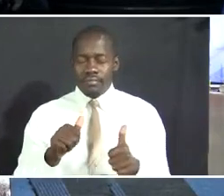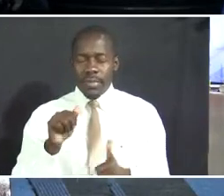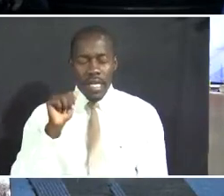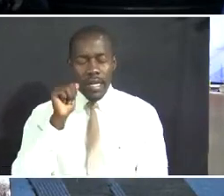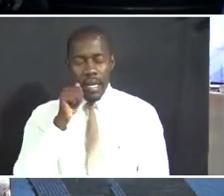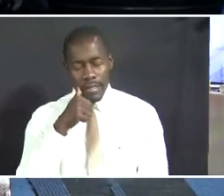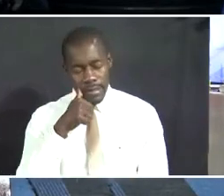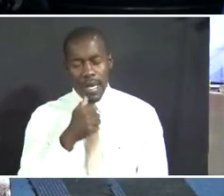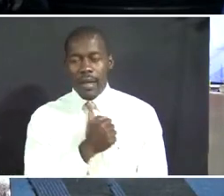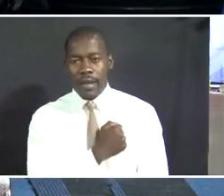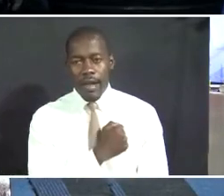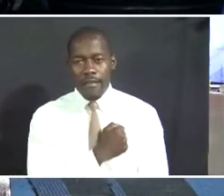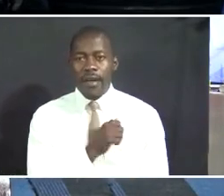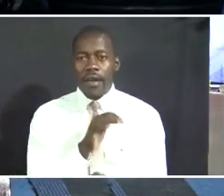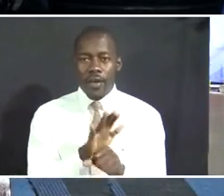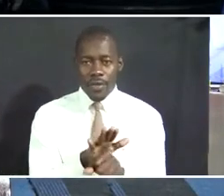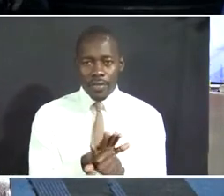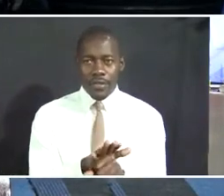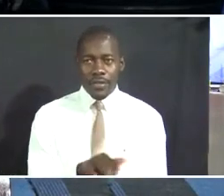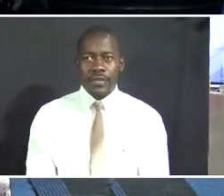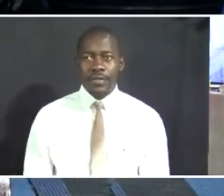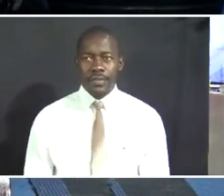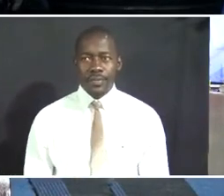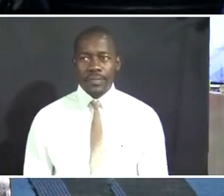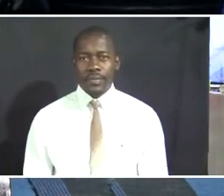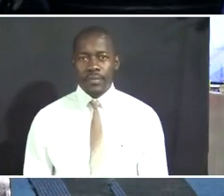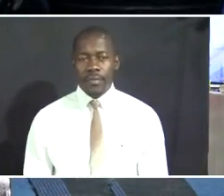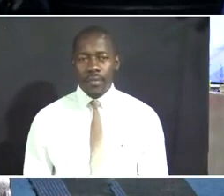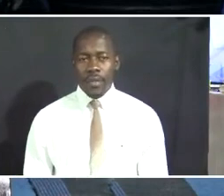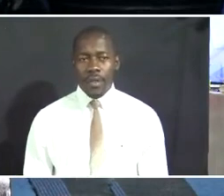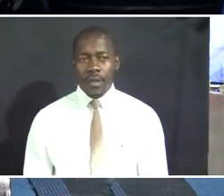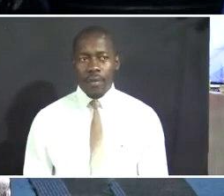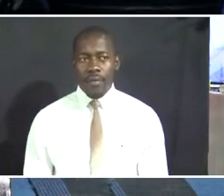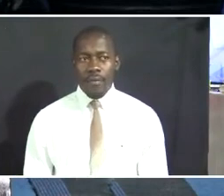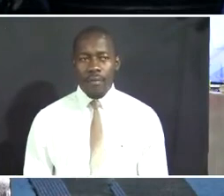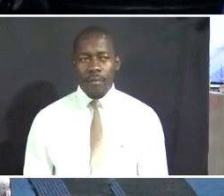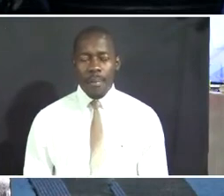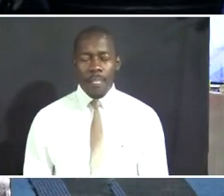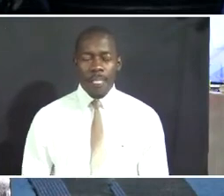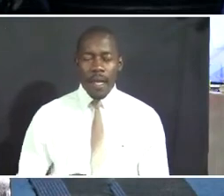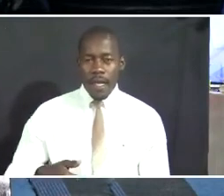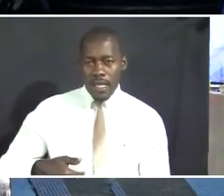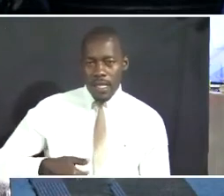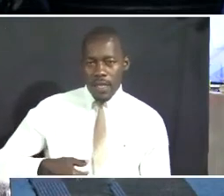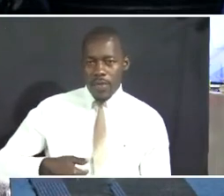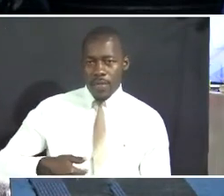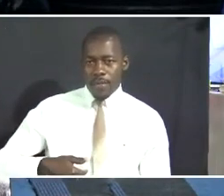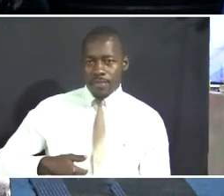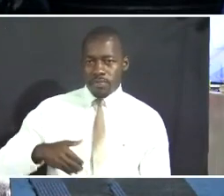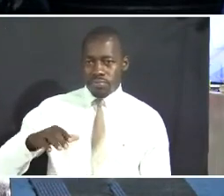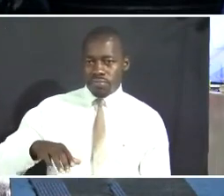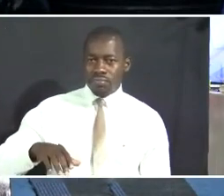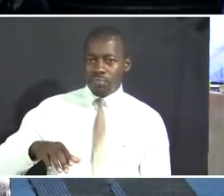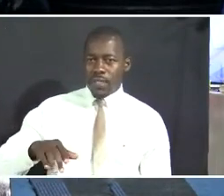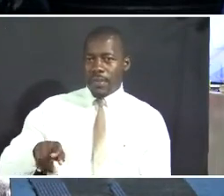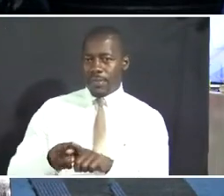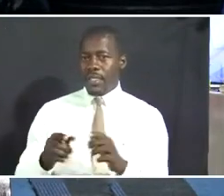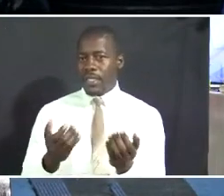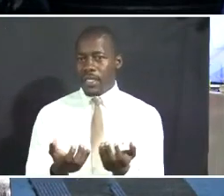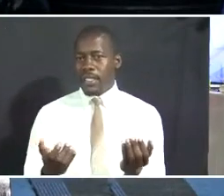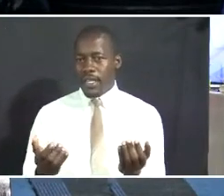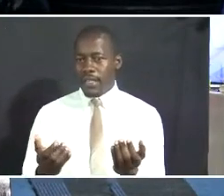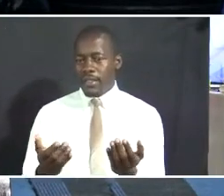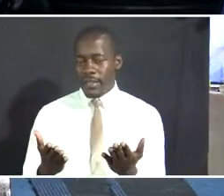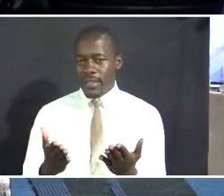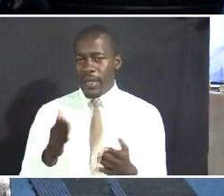and, you know, unrestricted, even from that young age. And even some of these schools,